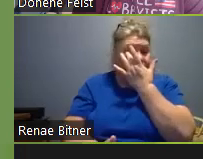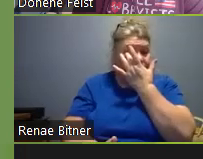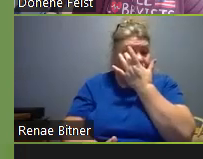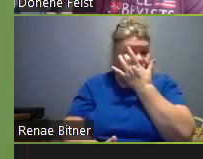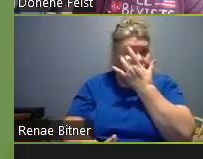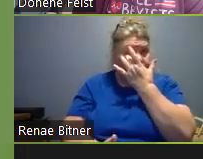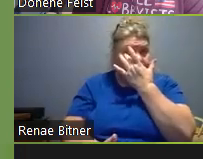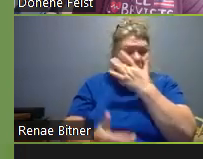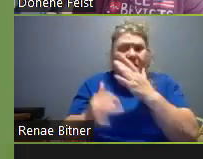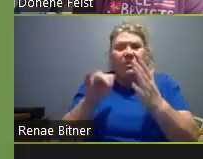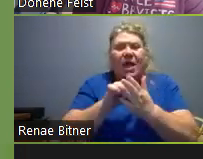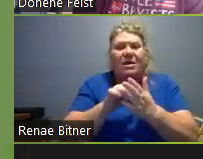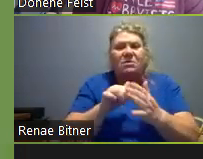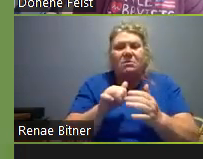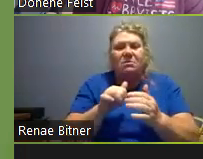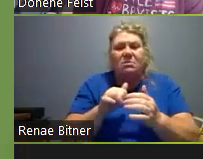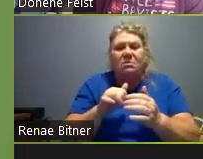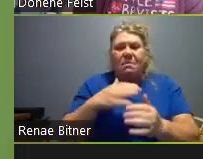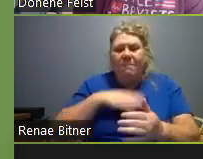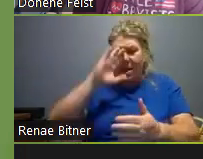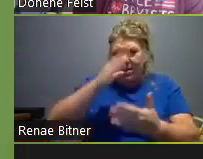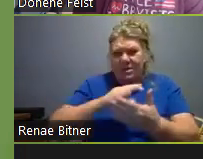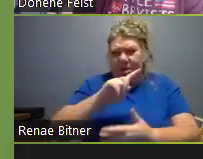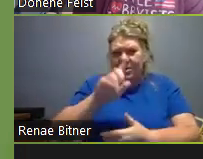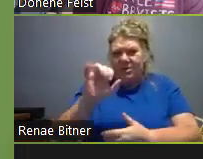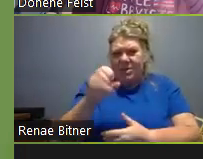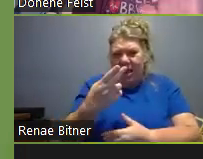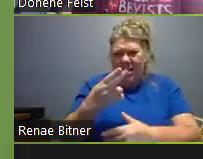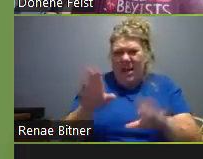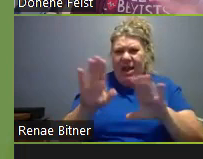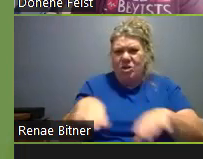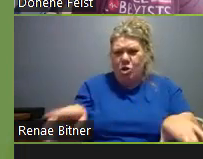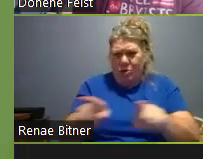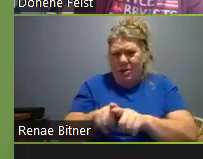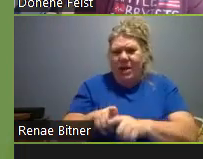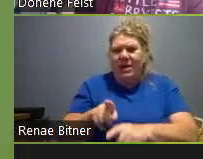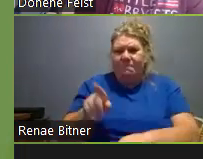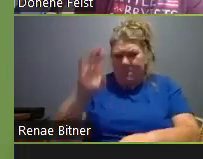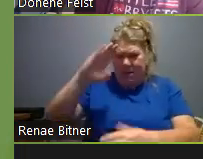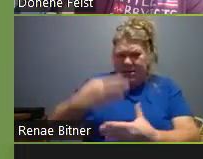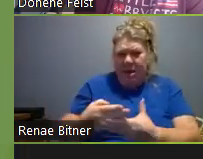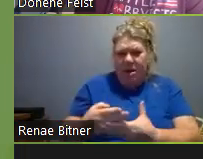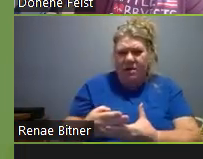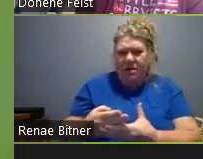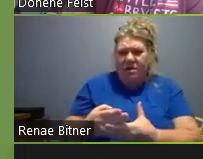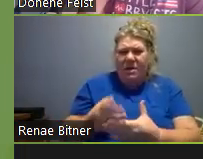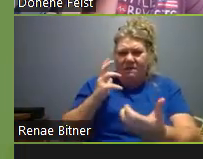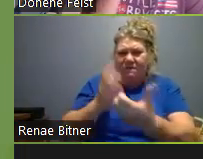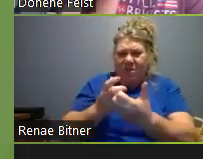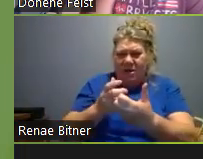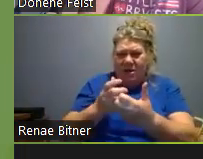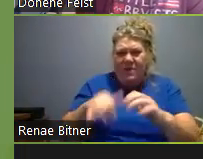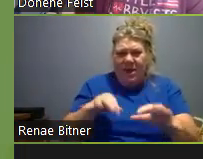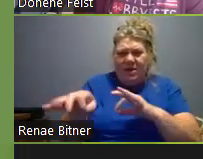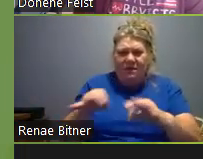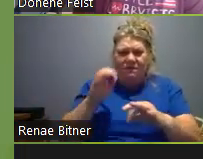where also, Zach and children like Zach fit into that definition as well from the Maternal and Child Health